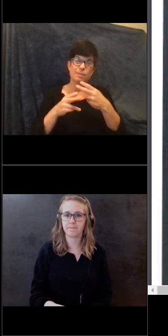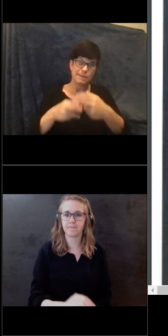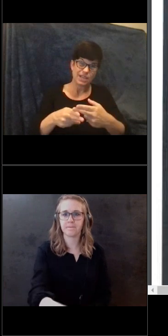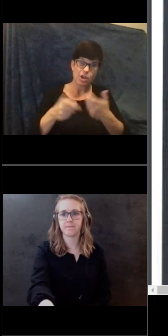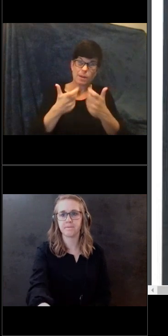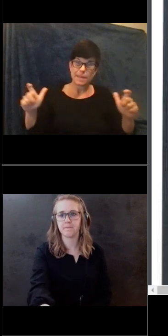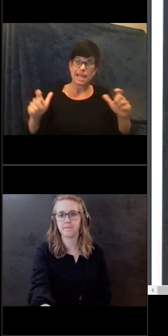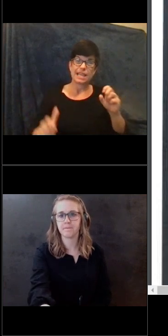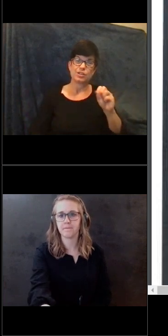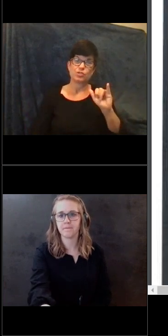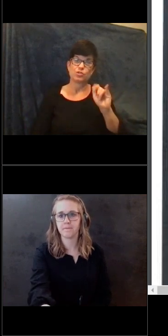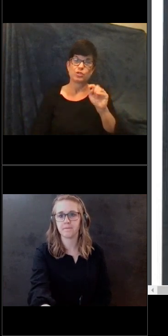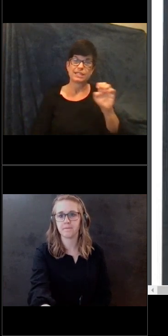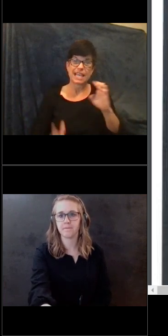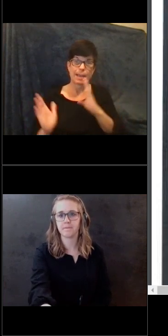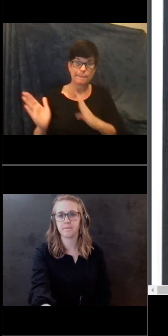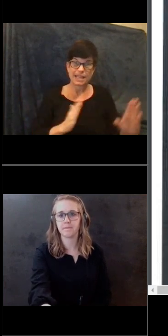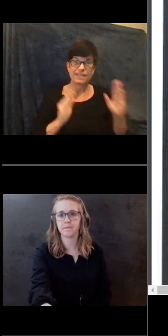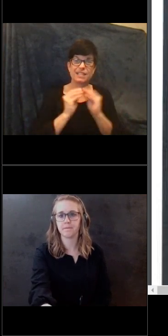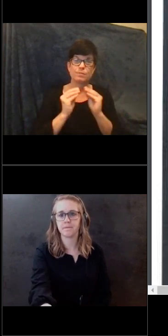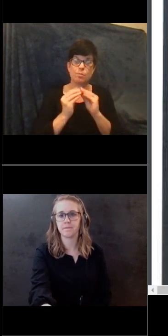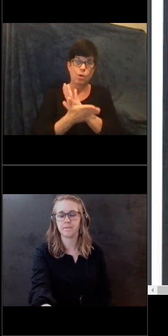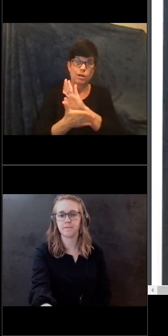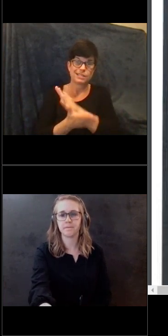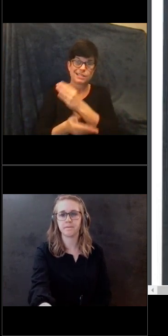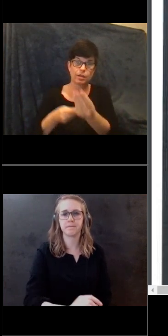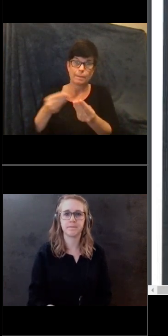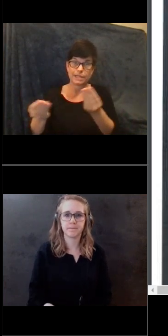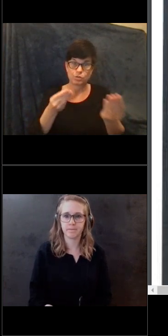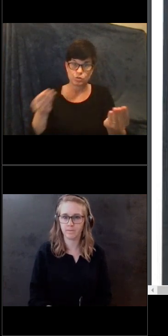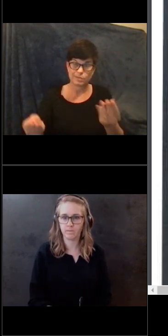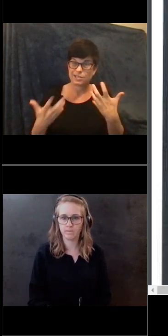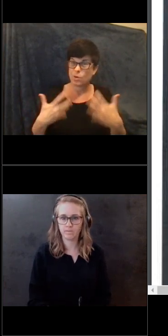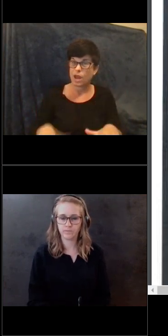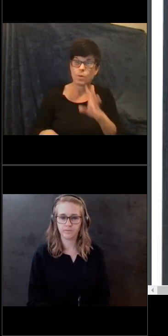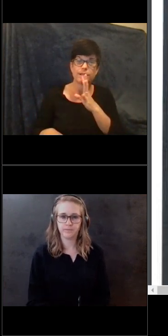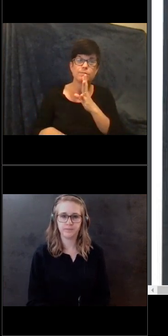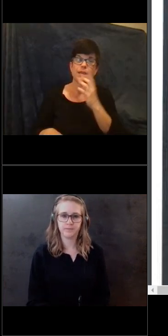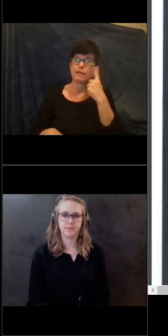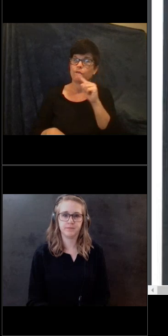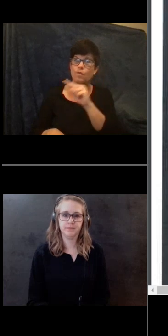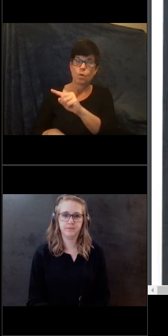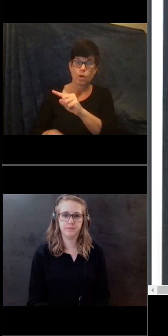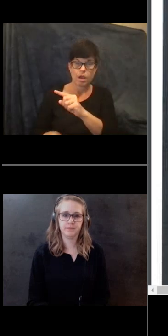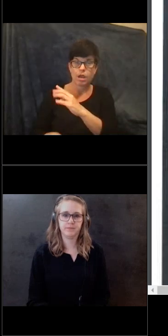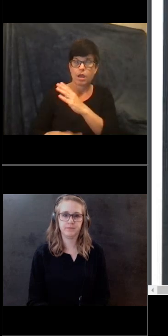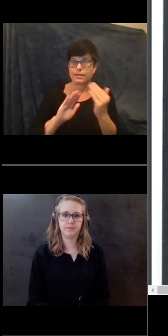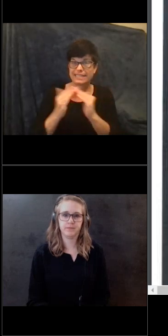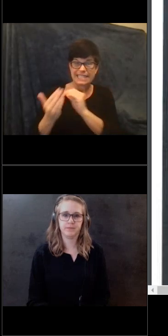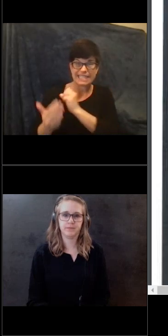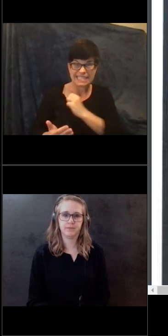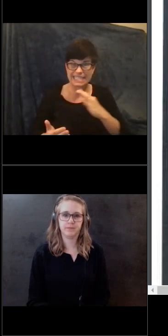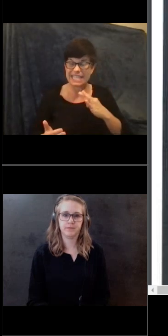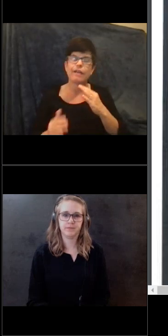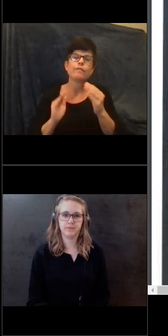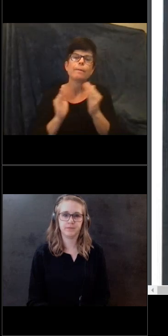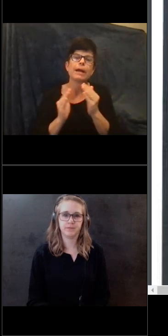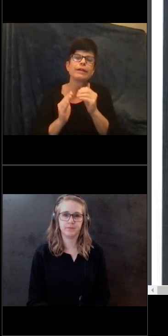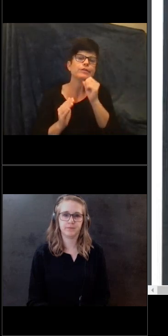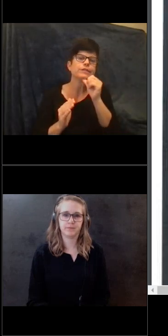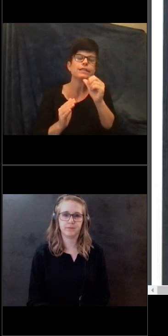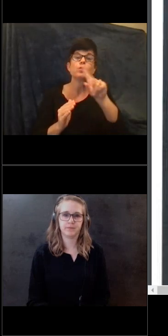is more documents to submit. So I don't want to speak for city staff on that because it's not just minor, just doesn't mean